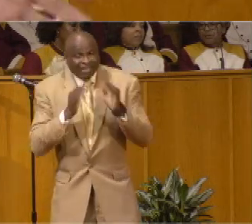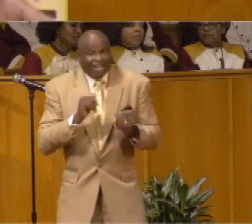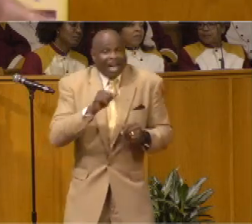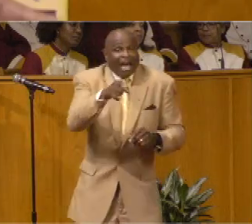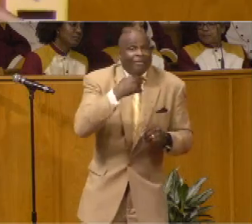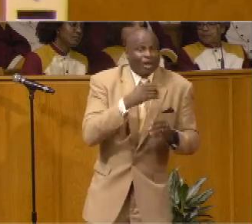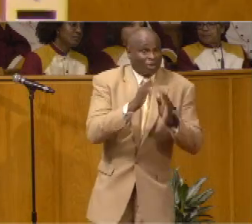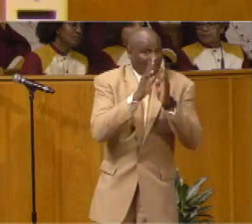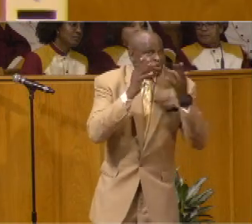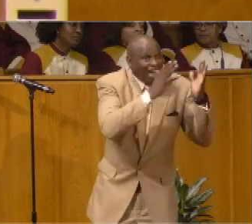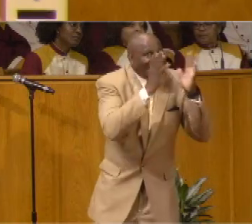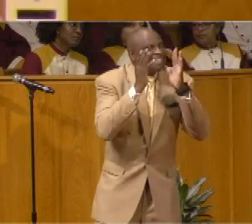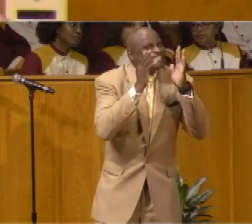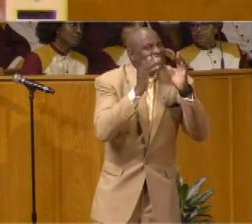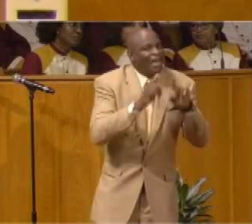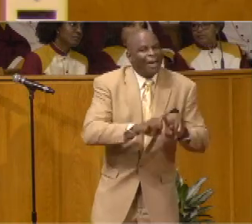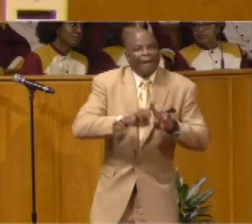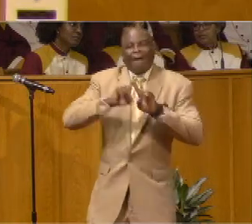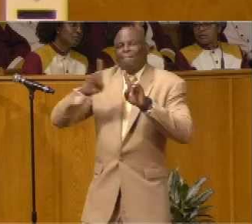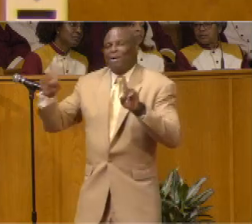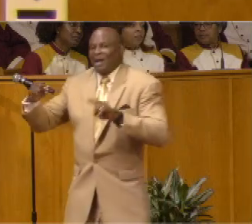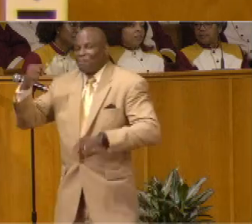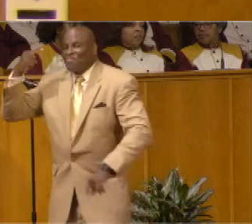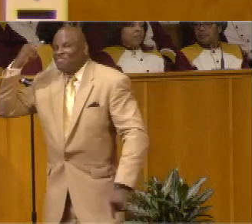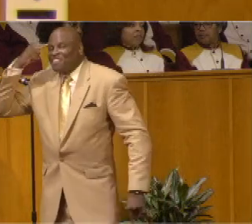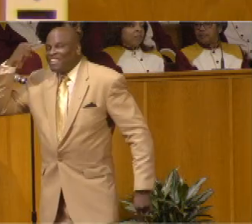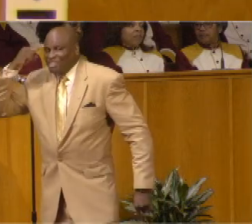I not only praise, but I think.